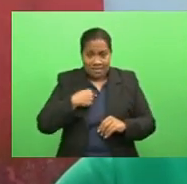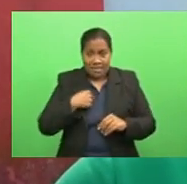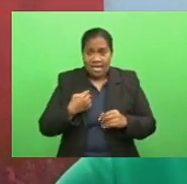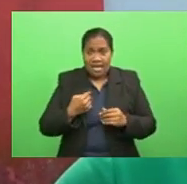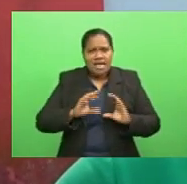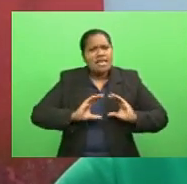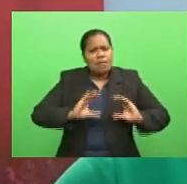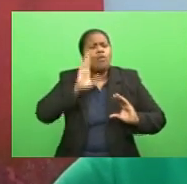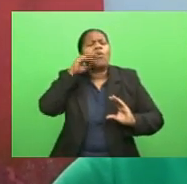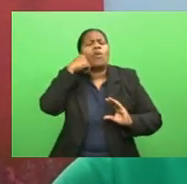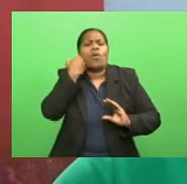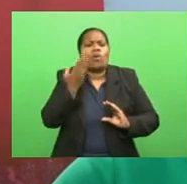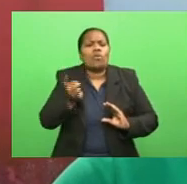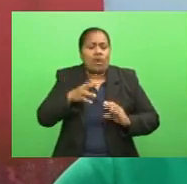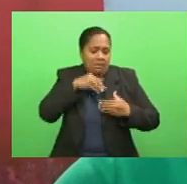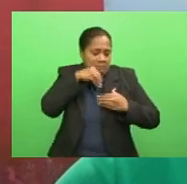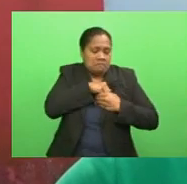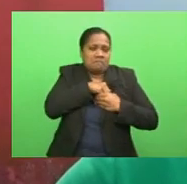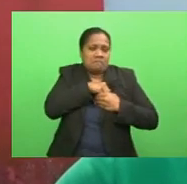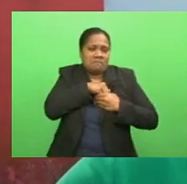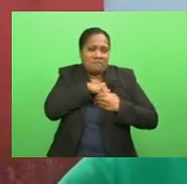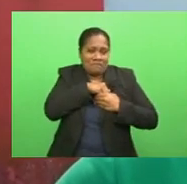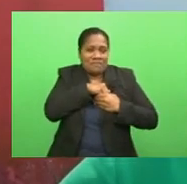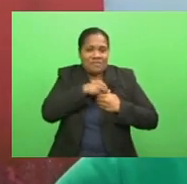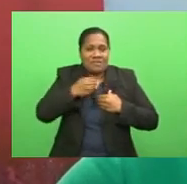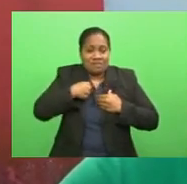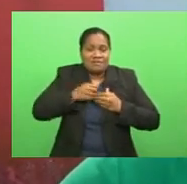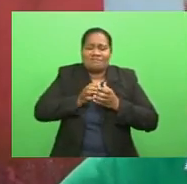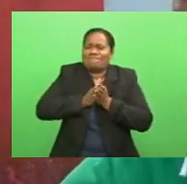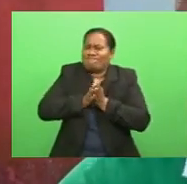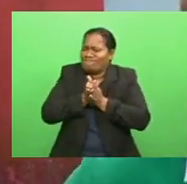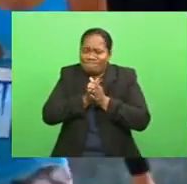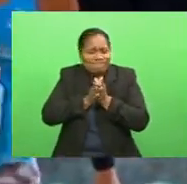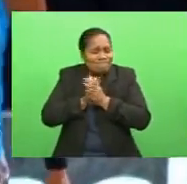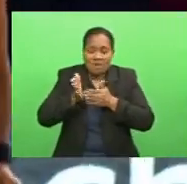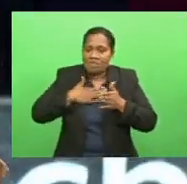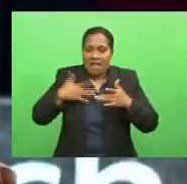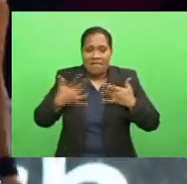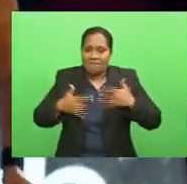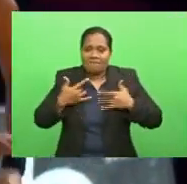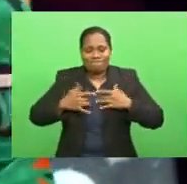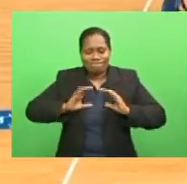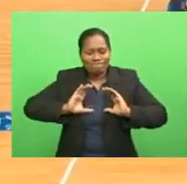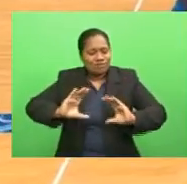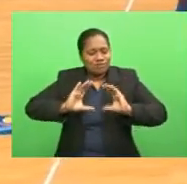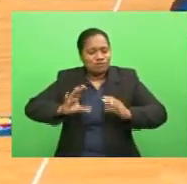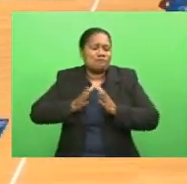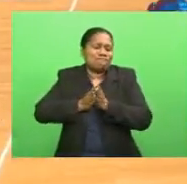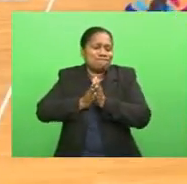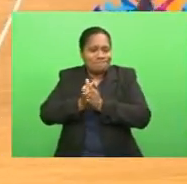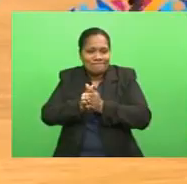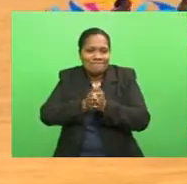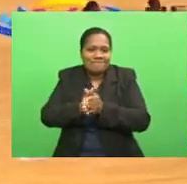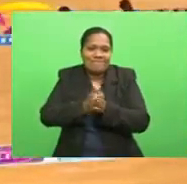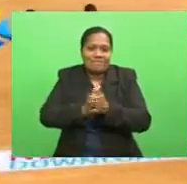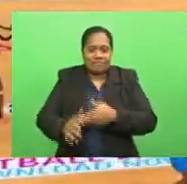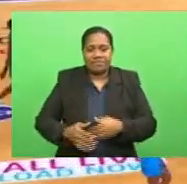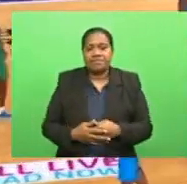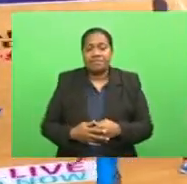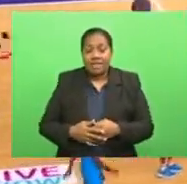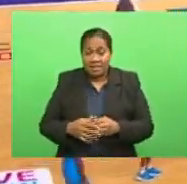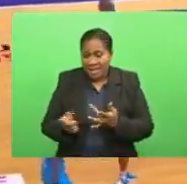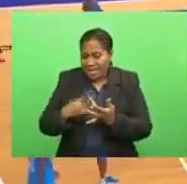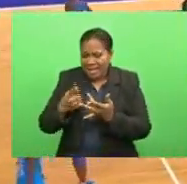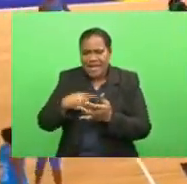always been in my heart. It's my passion. My life is netball. Meanwhile, veteran player Alessi Wangapol, who was